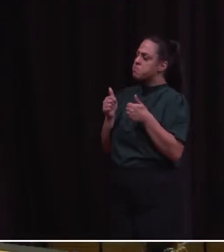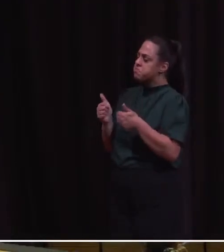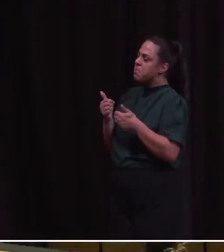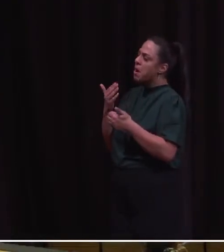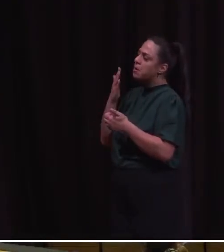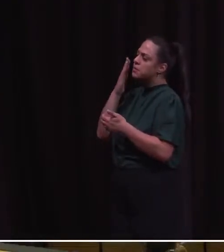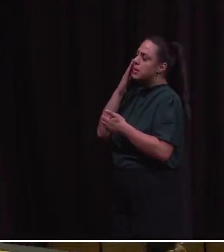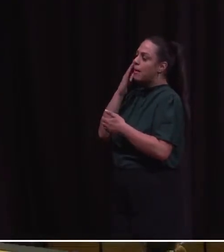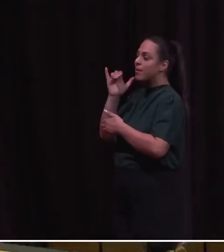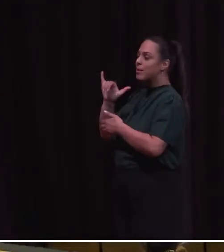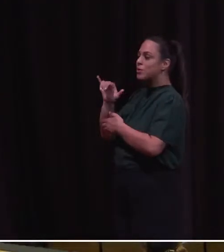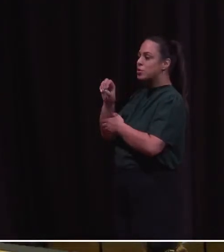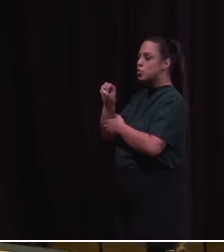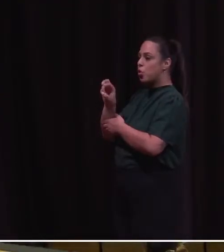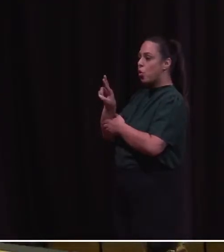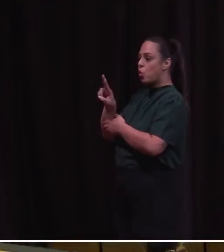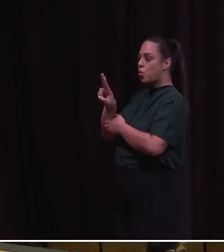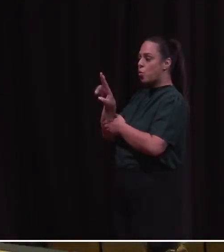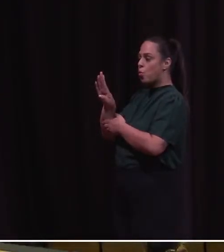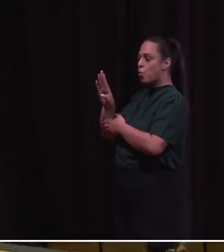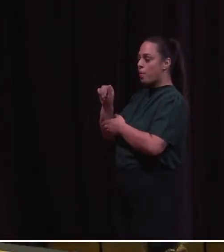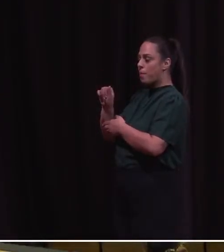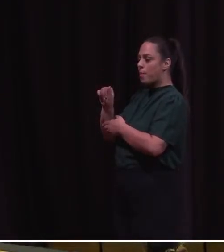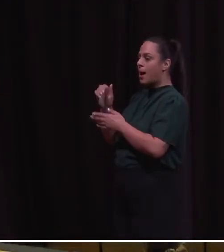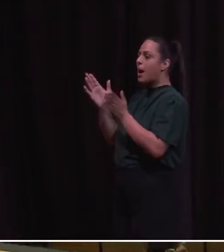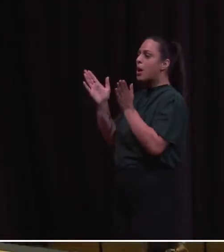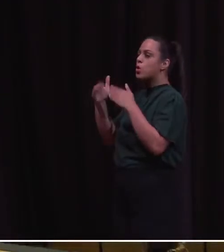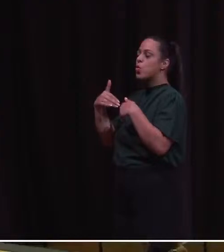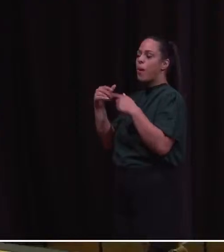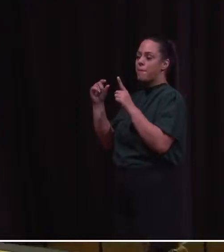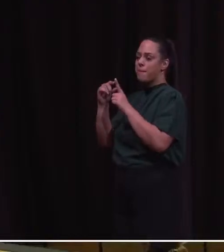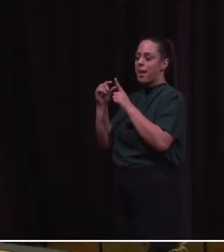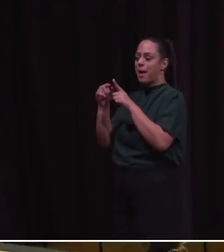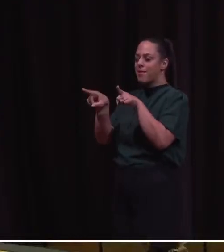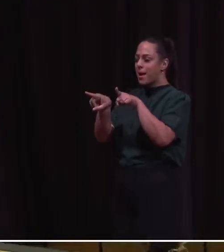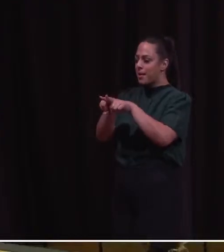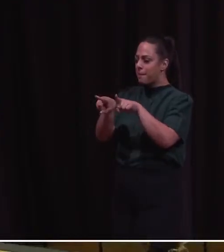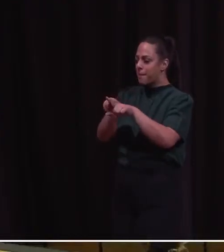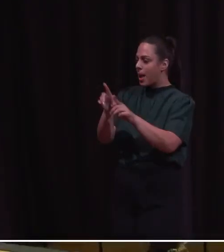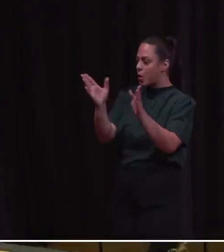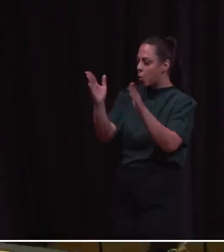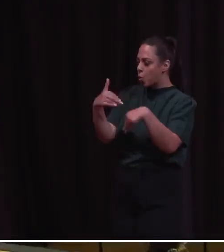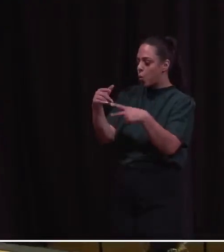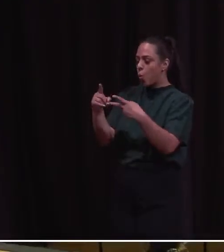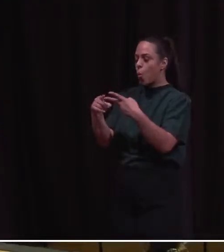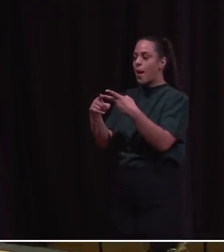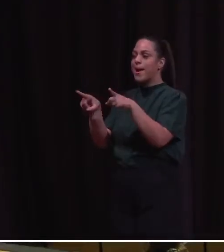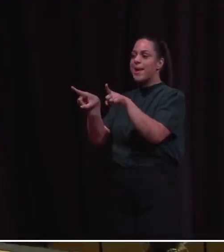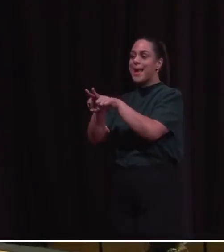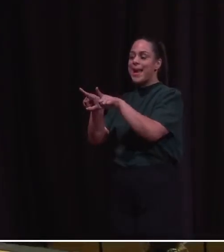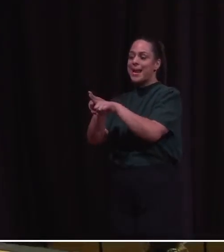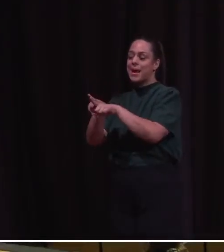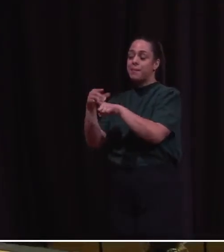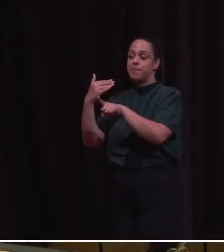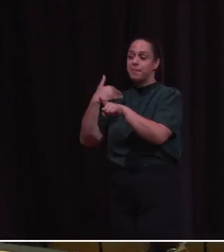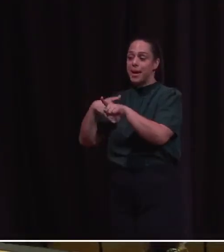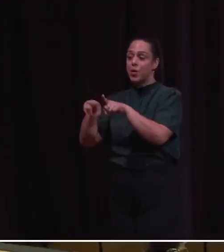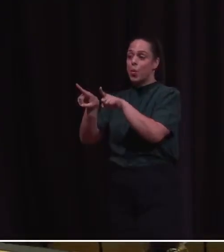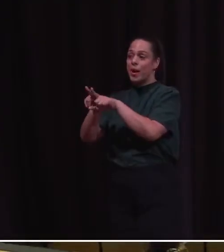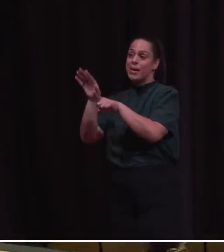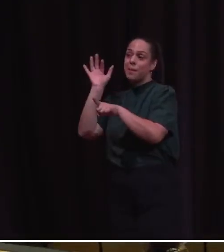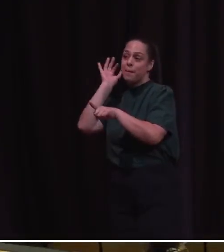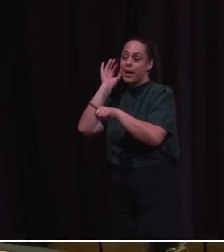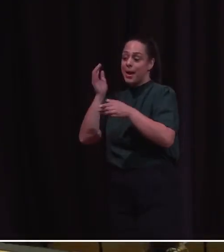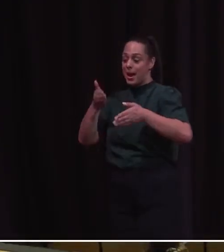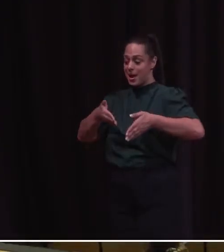for brother, we have no word for sister, we have no word for son, we have no word for